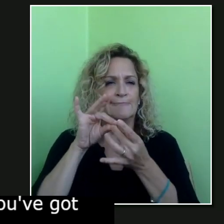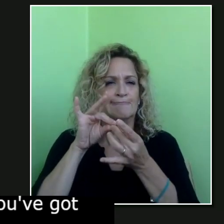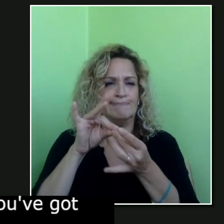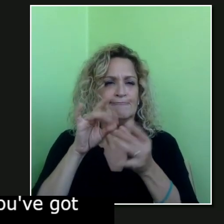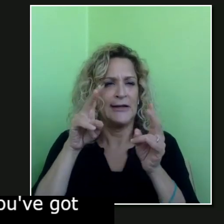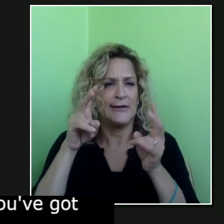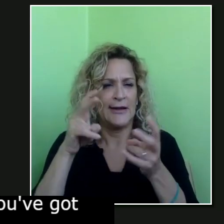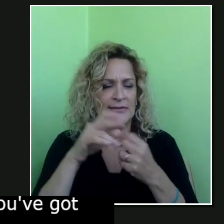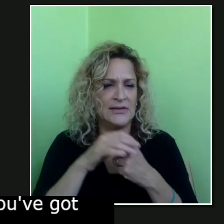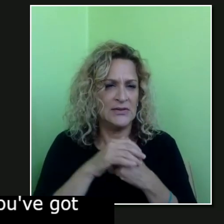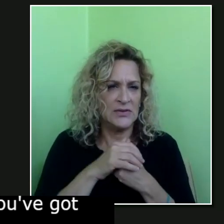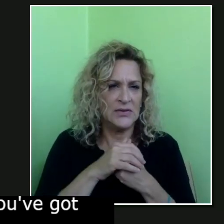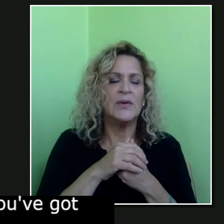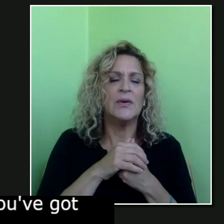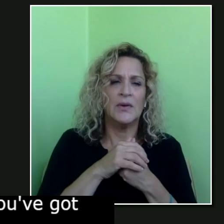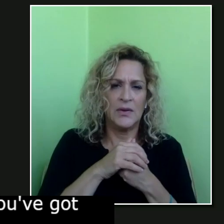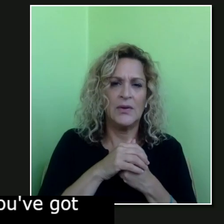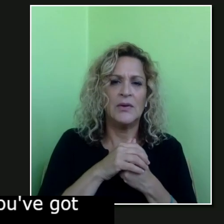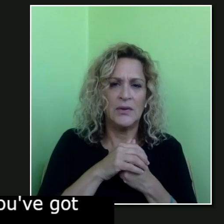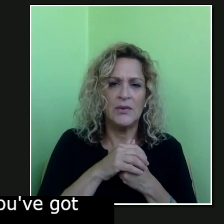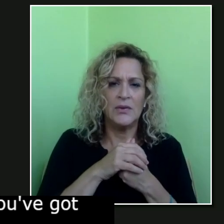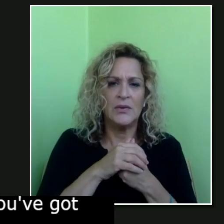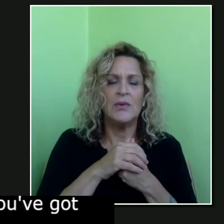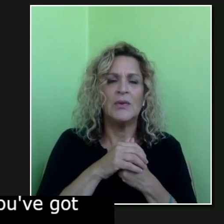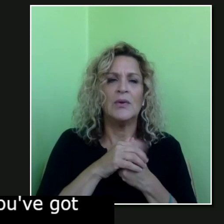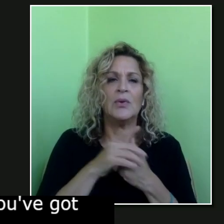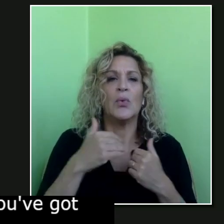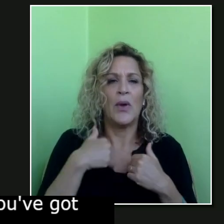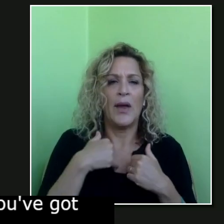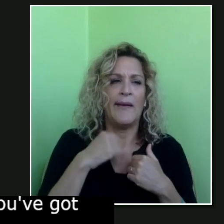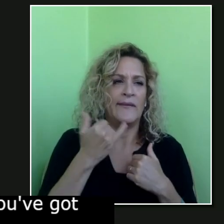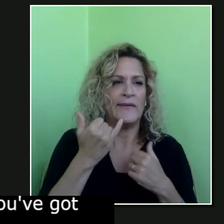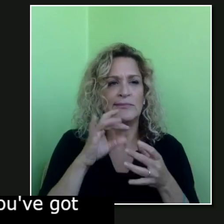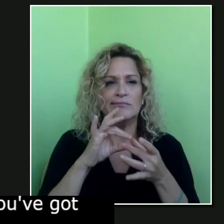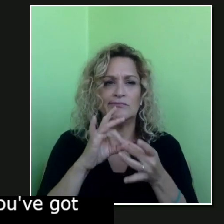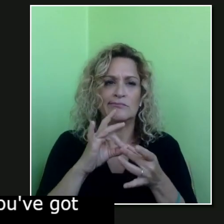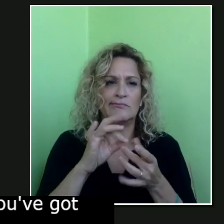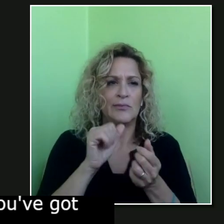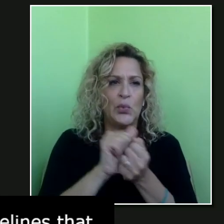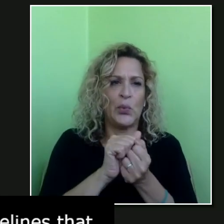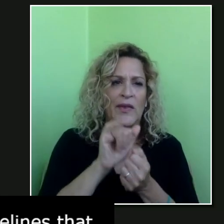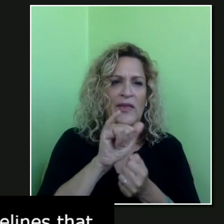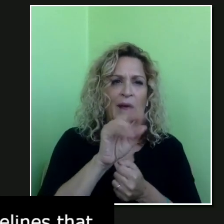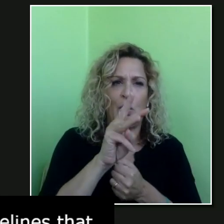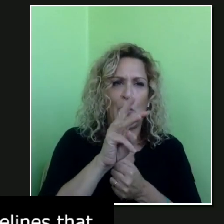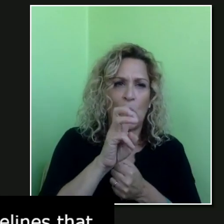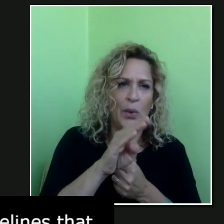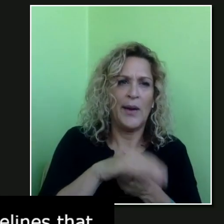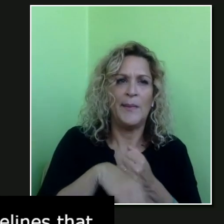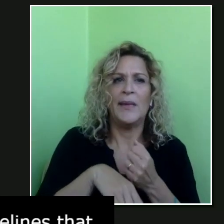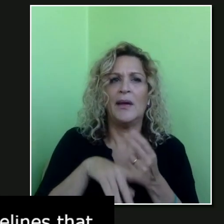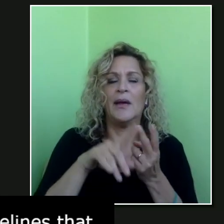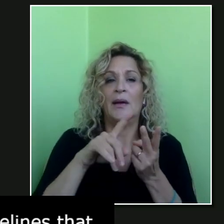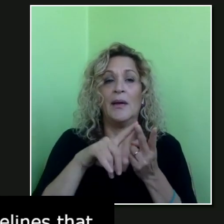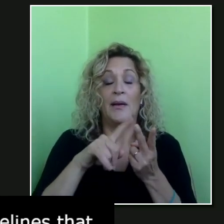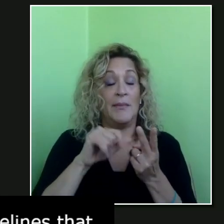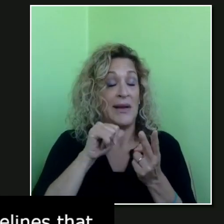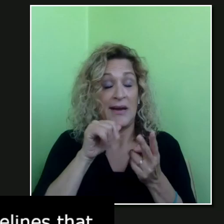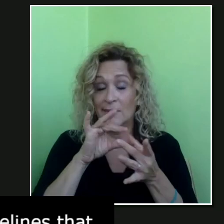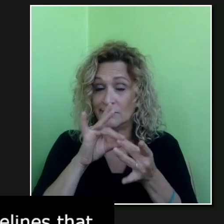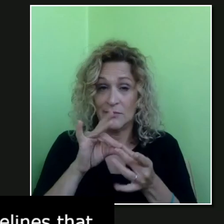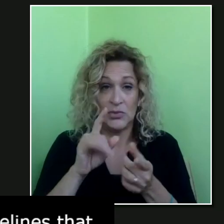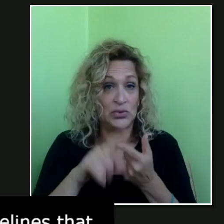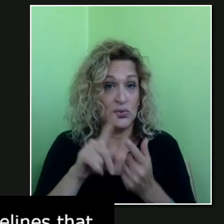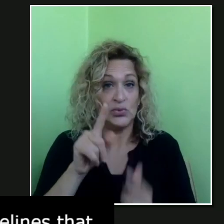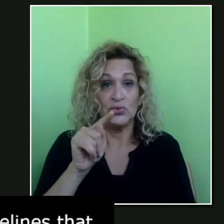WCAG, applies to web, for example. It doesn't particularly apply to transport. It could apply to